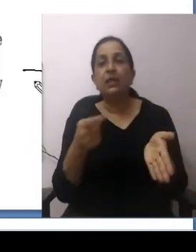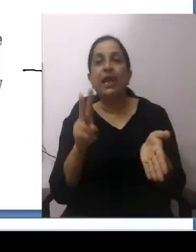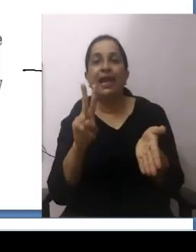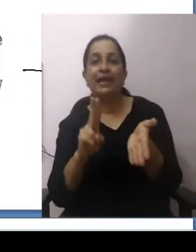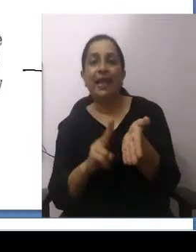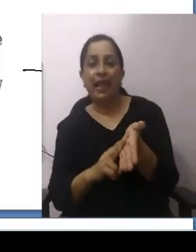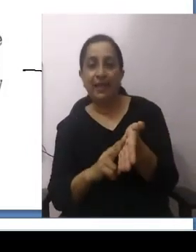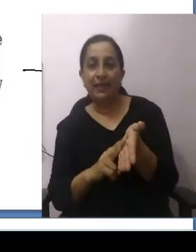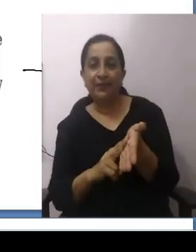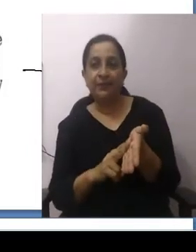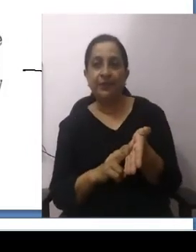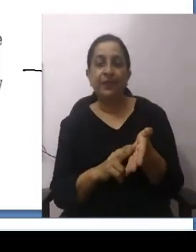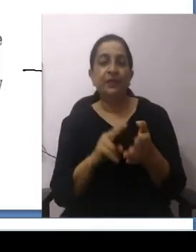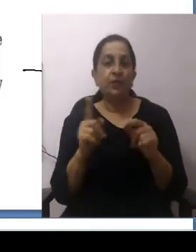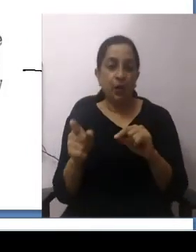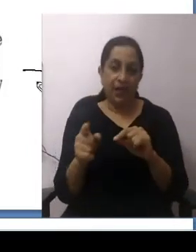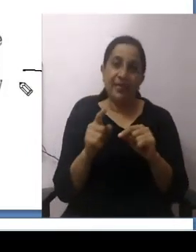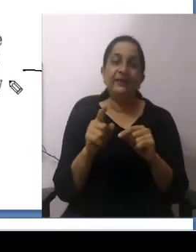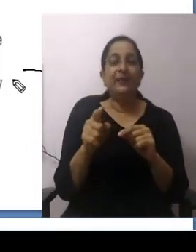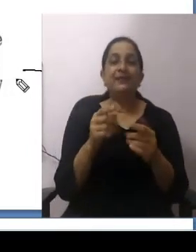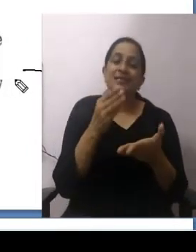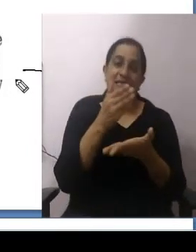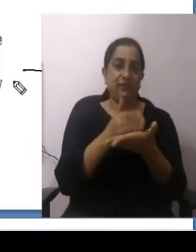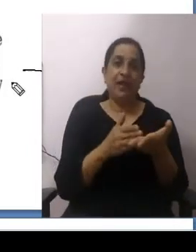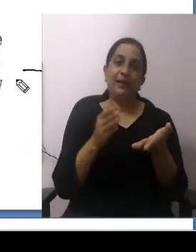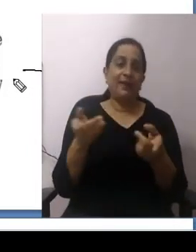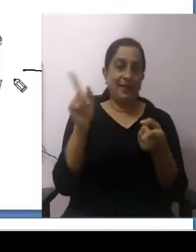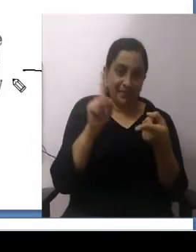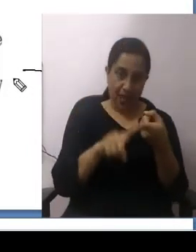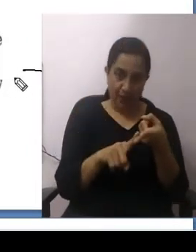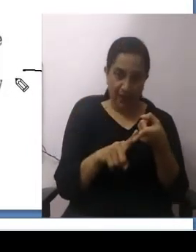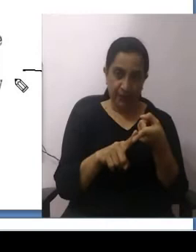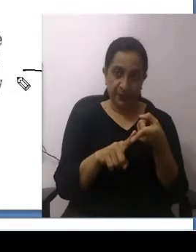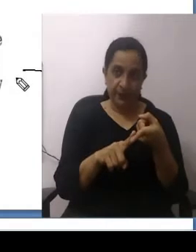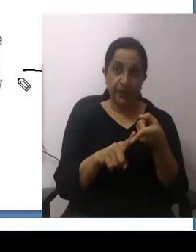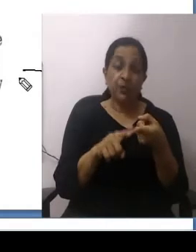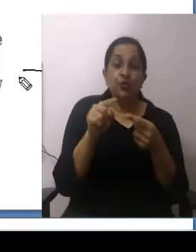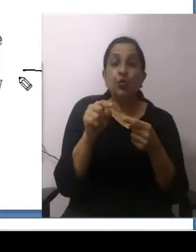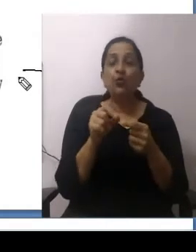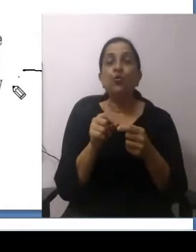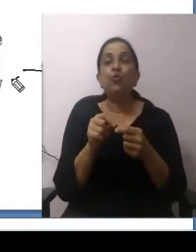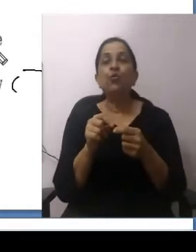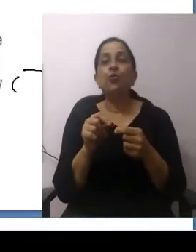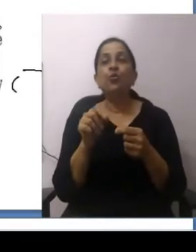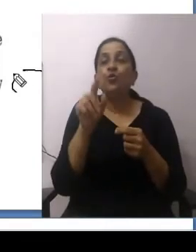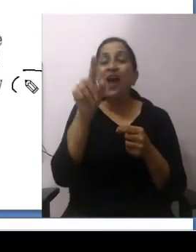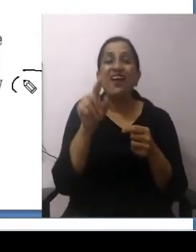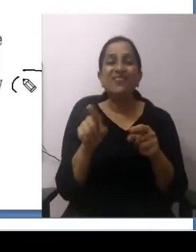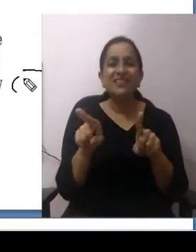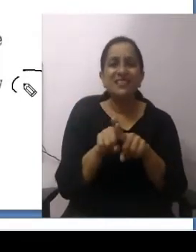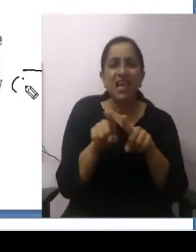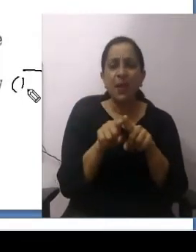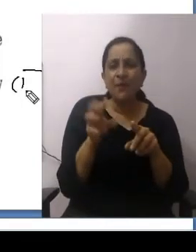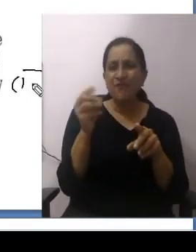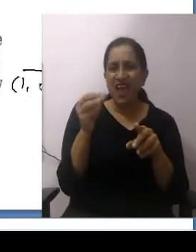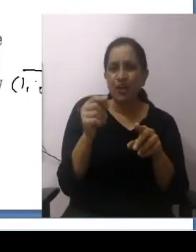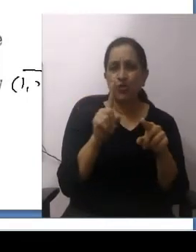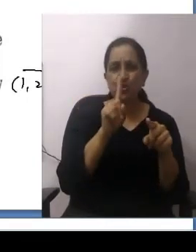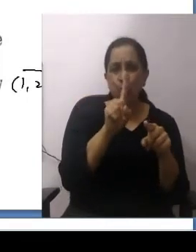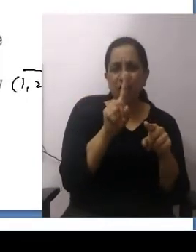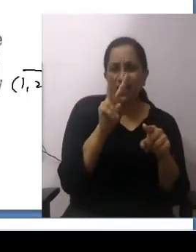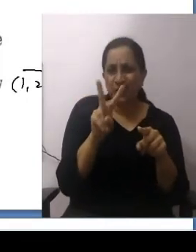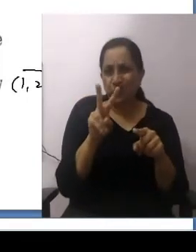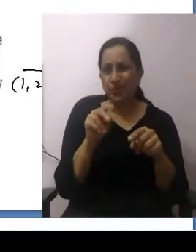in the ratio of m is to n. Then supposing this is the same problem, we take 1,